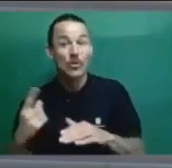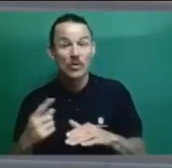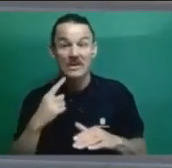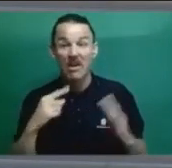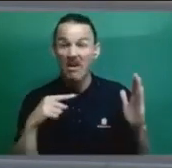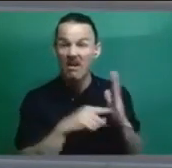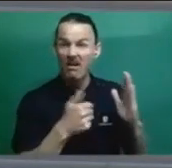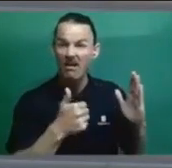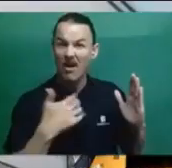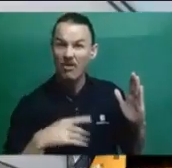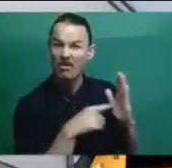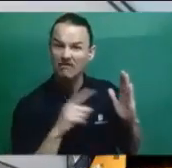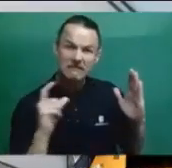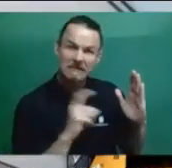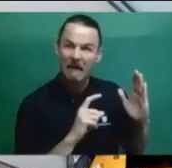restrictions on liberty?